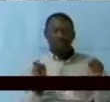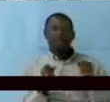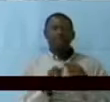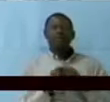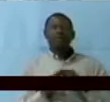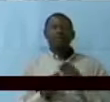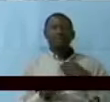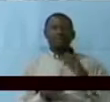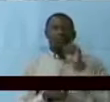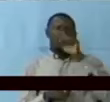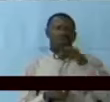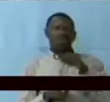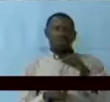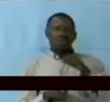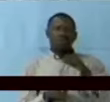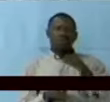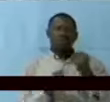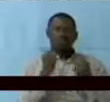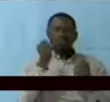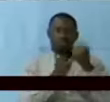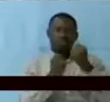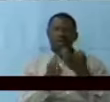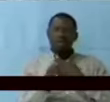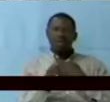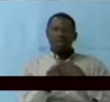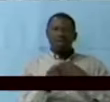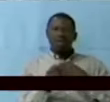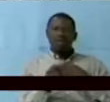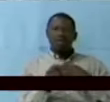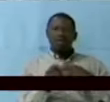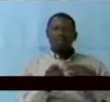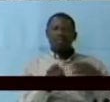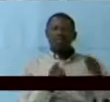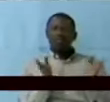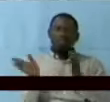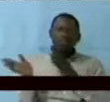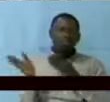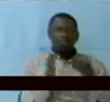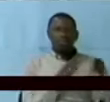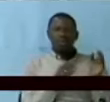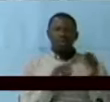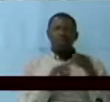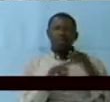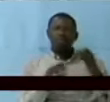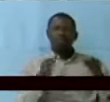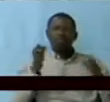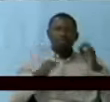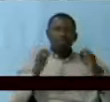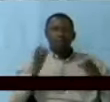your vehicle have airbags? No, there was no airbag in the car. It's